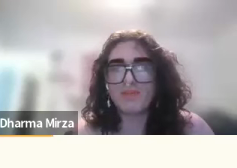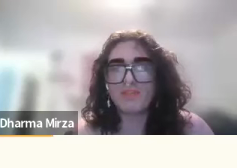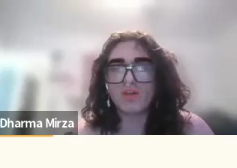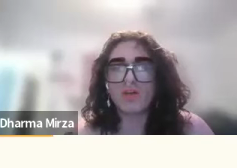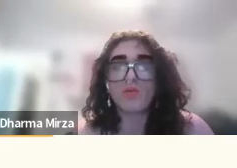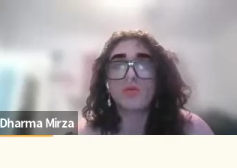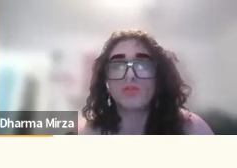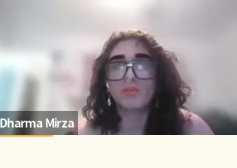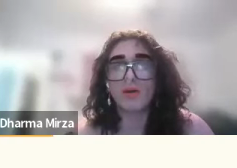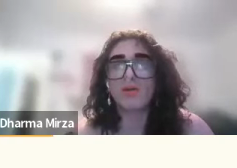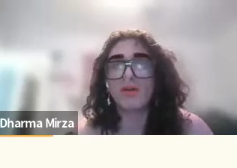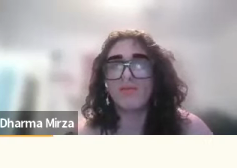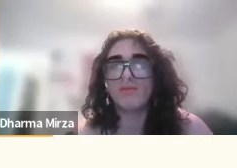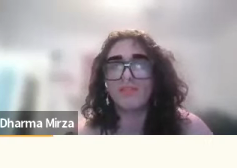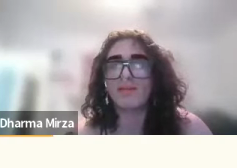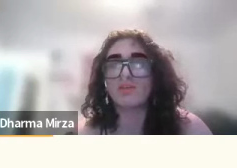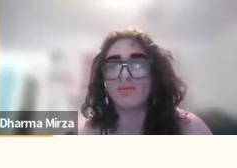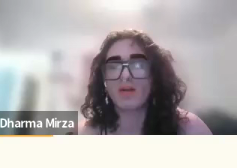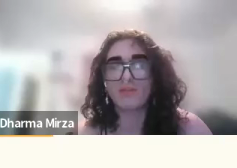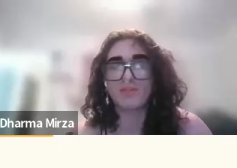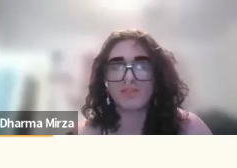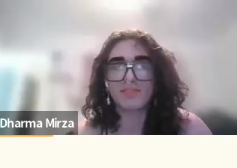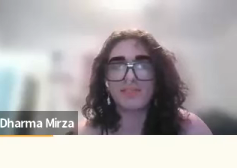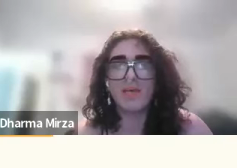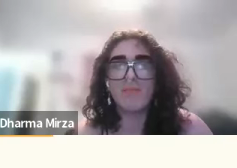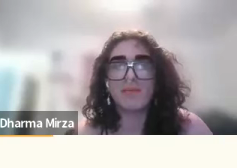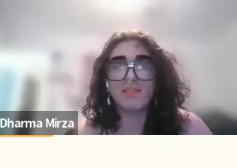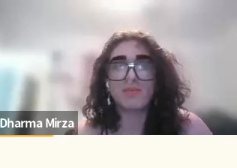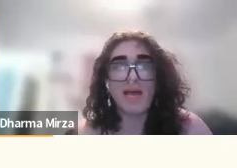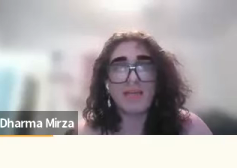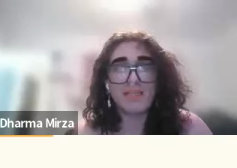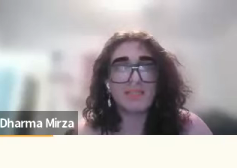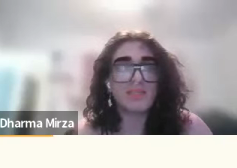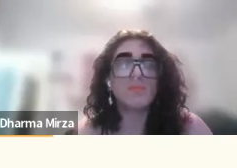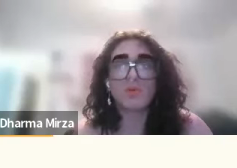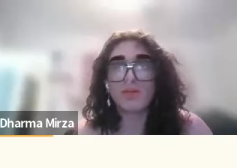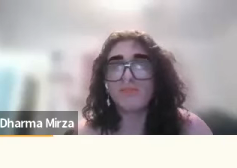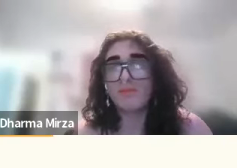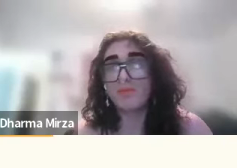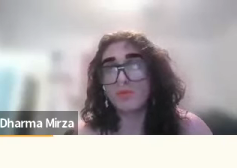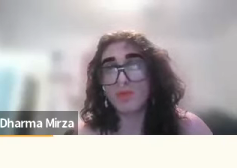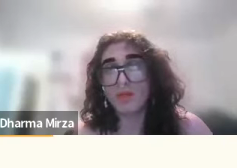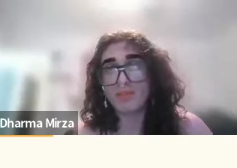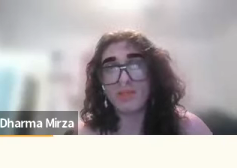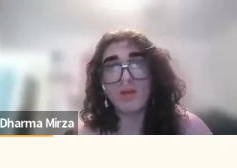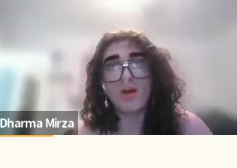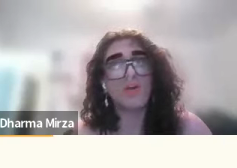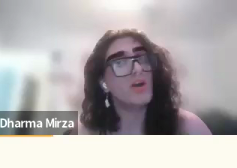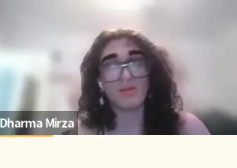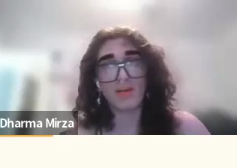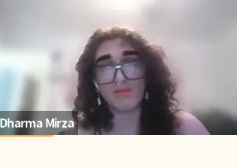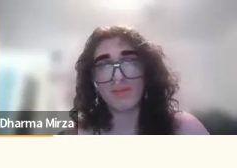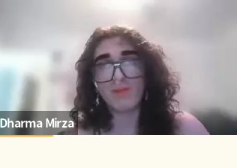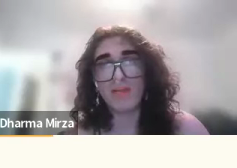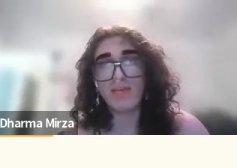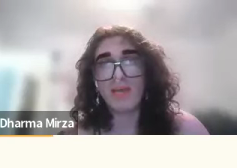These kinds of services are a crucial part of the spectrum of recovery services because the reality is that the majority of people who use drugs are